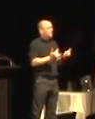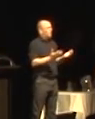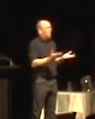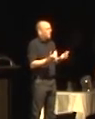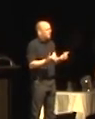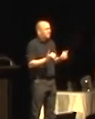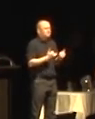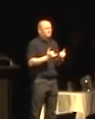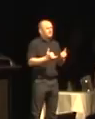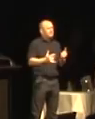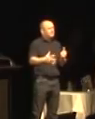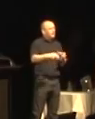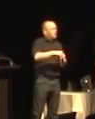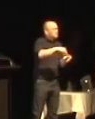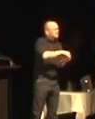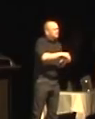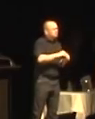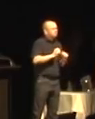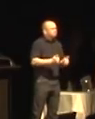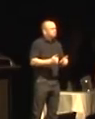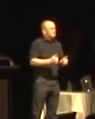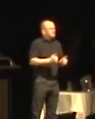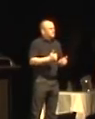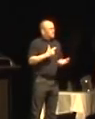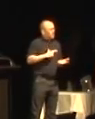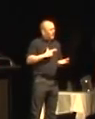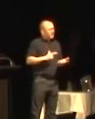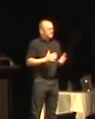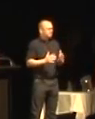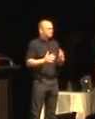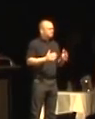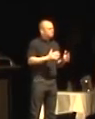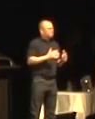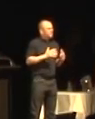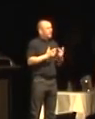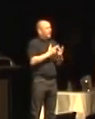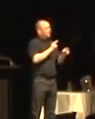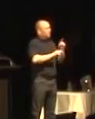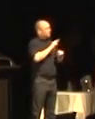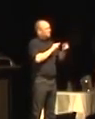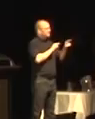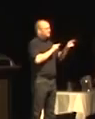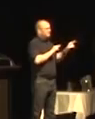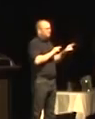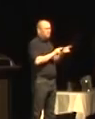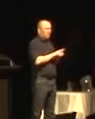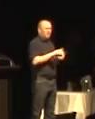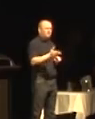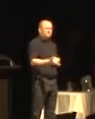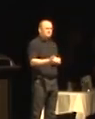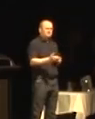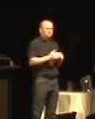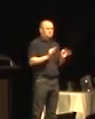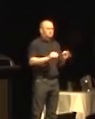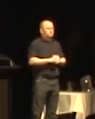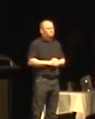inclusive. I don't know why it is, but it's, not all conferences are like this. You've got something really special here. So in groups